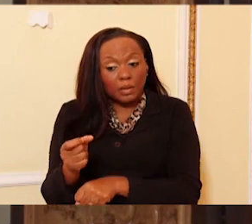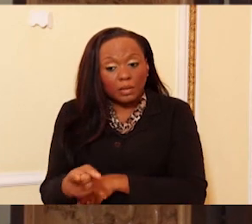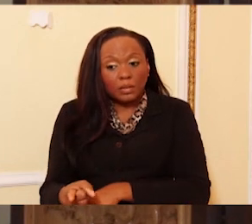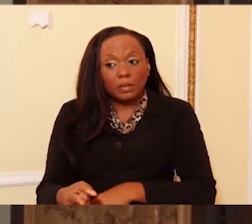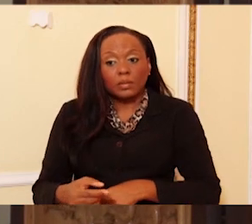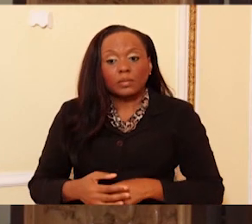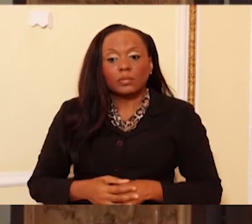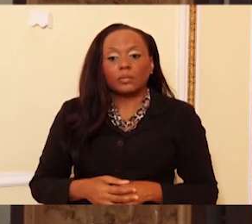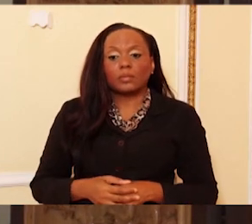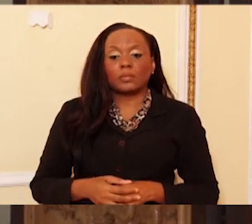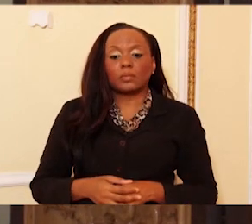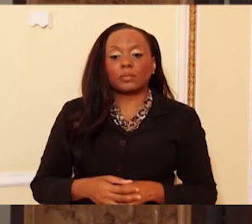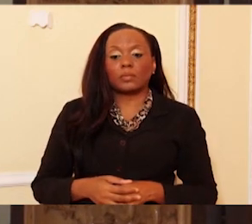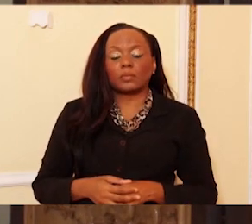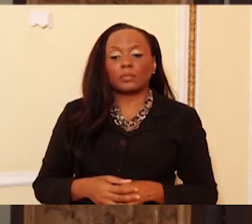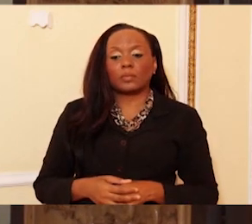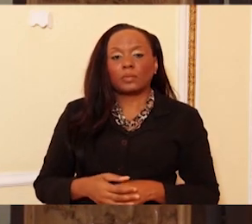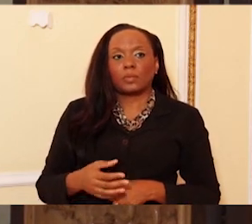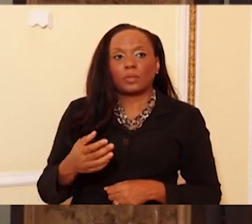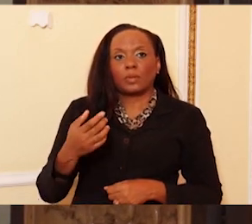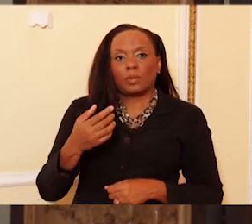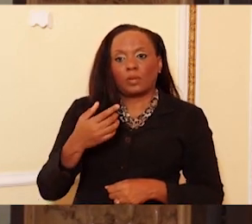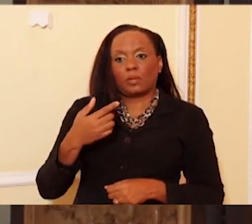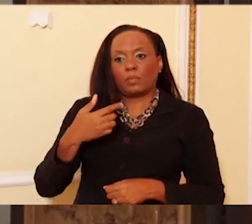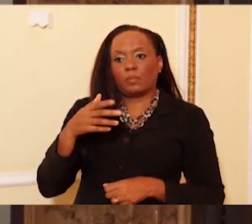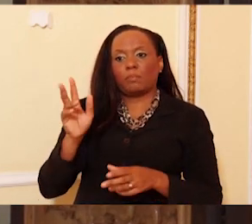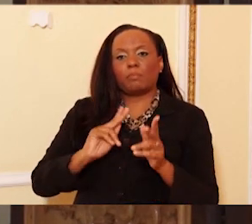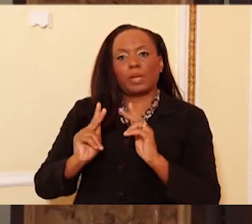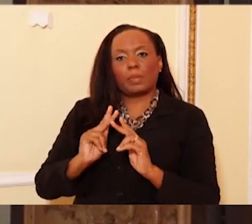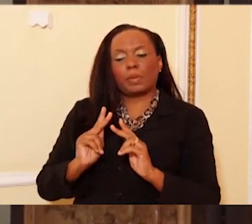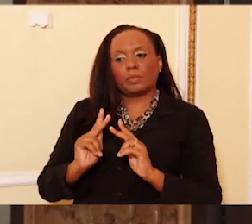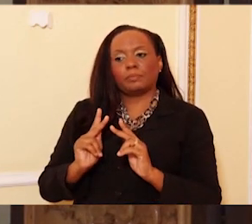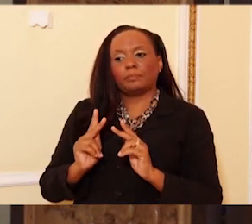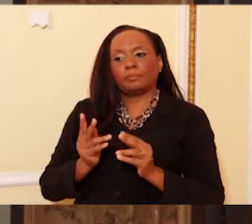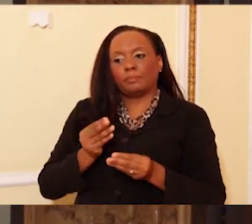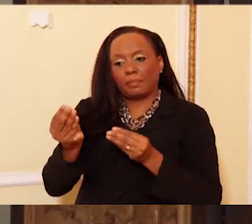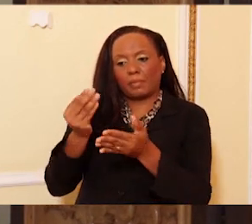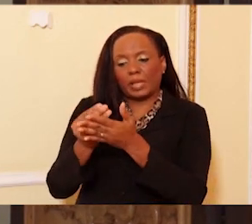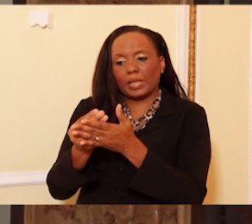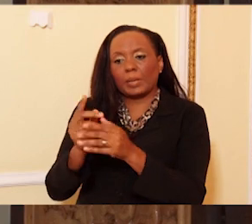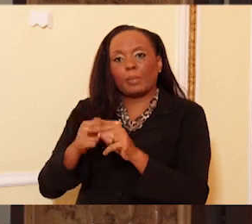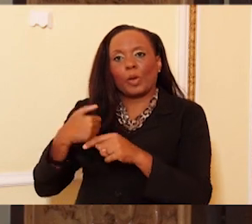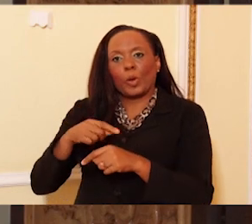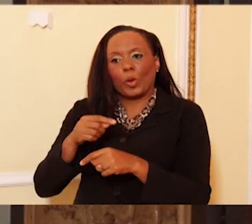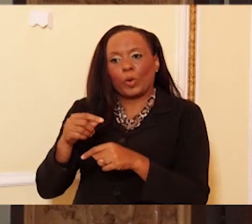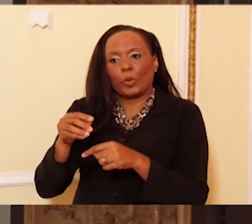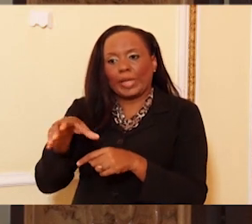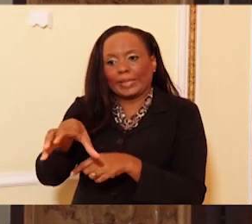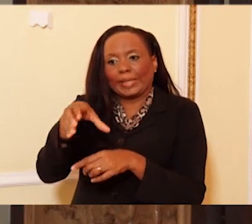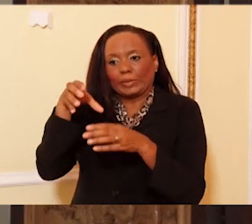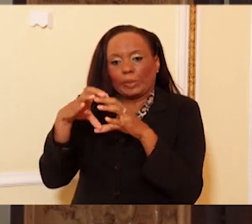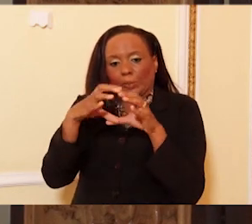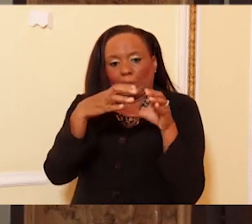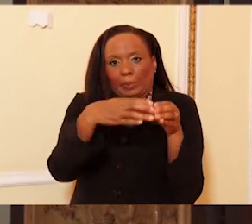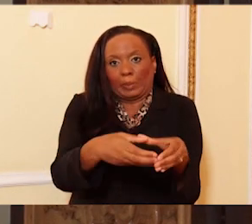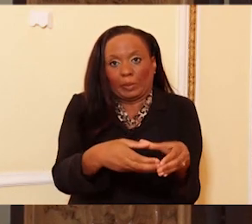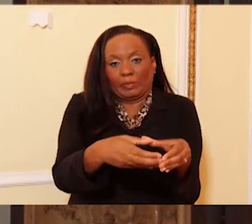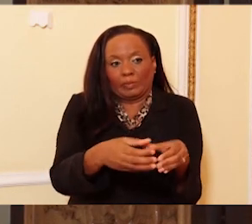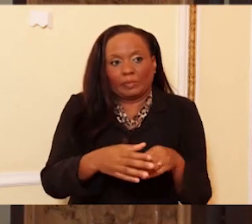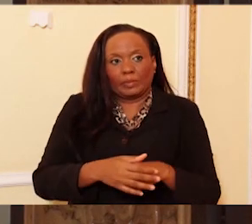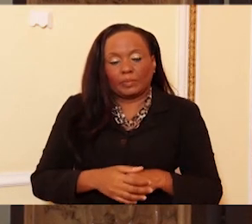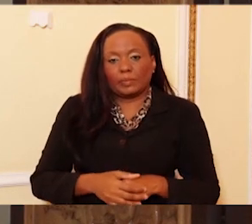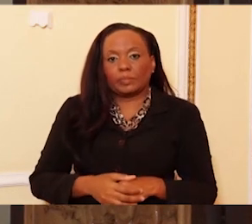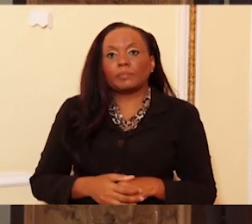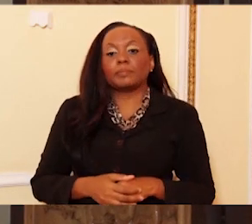donations, we have tucked away a little bit, or as the English would say, we've put some aside for a rainy day. We've